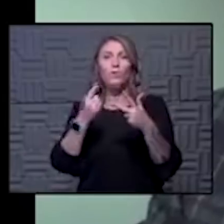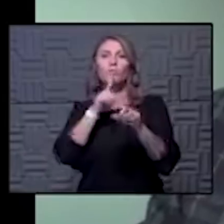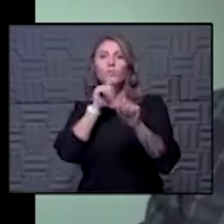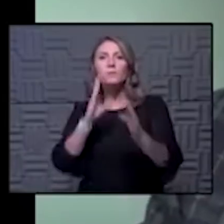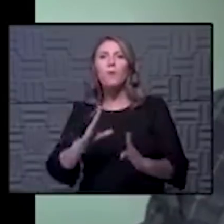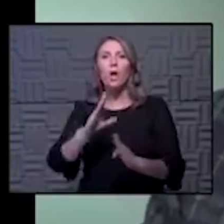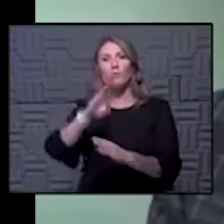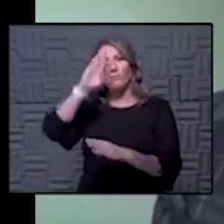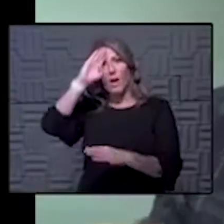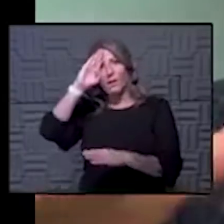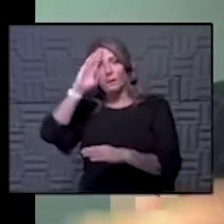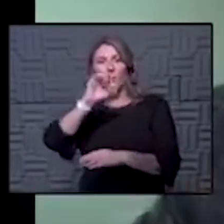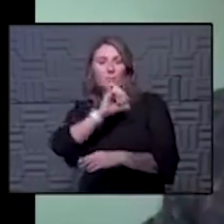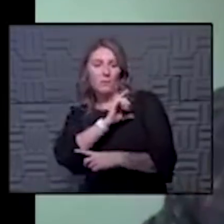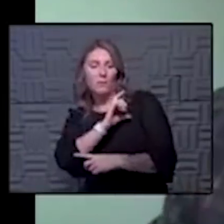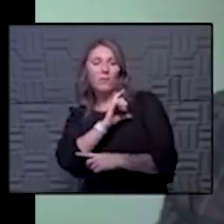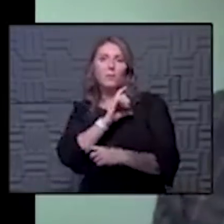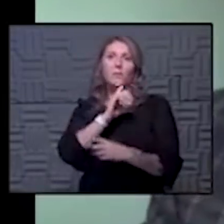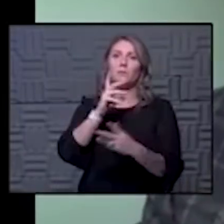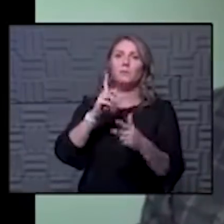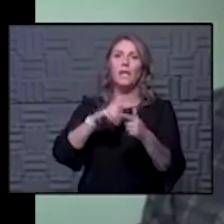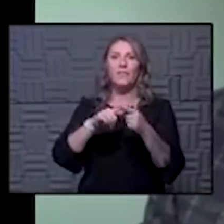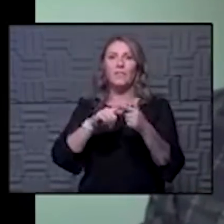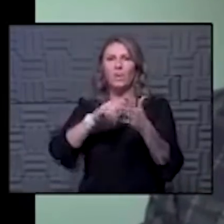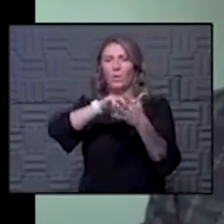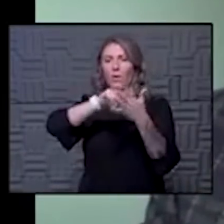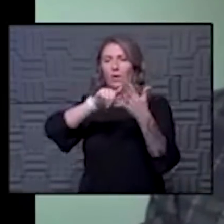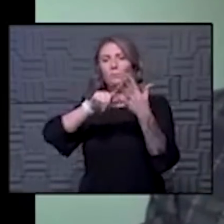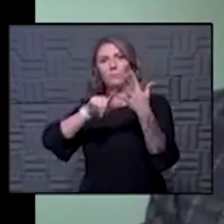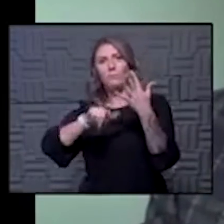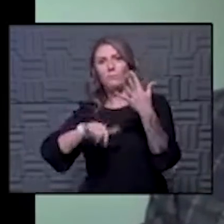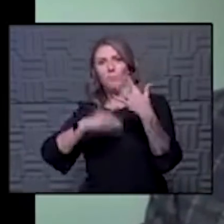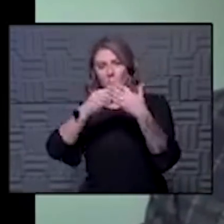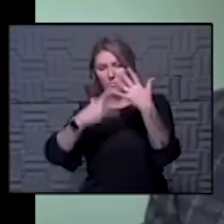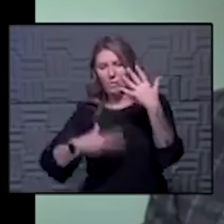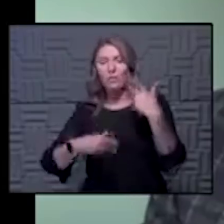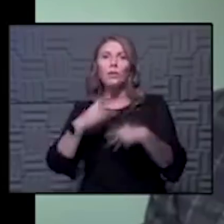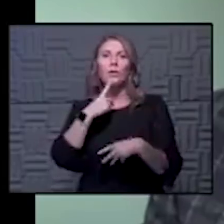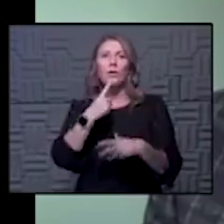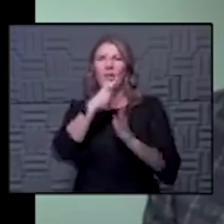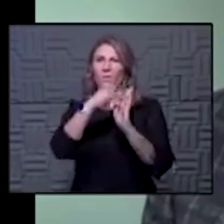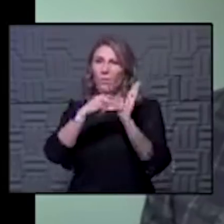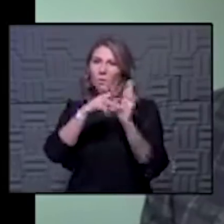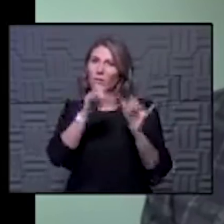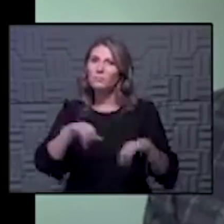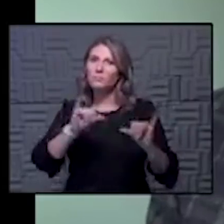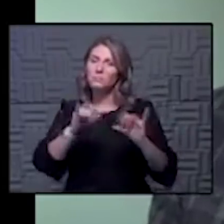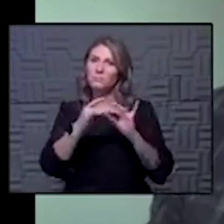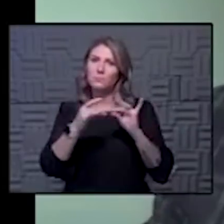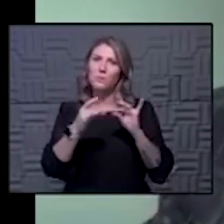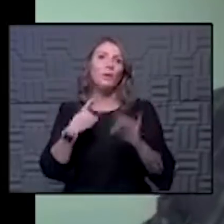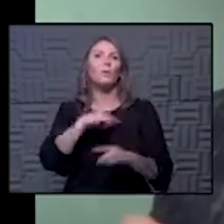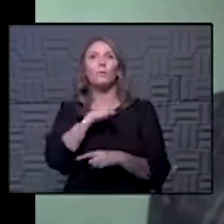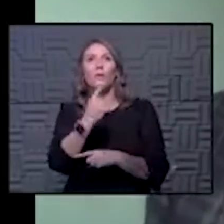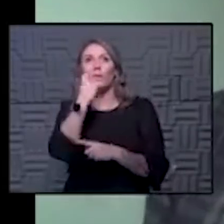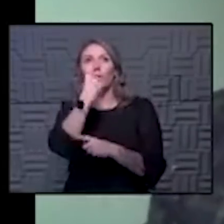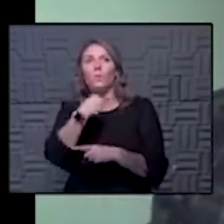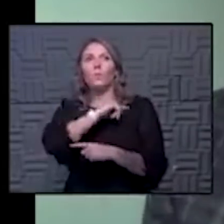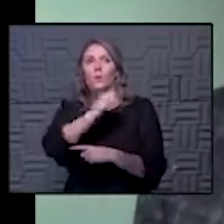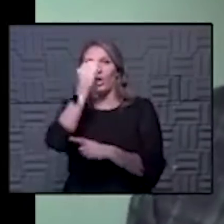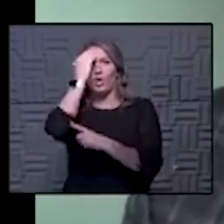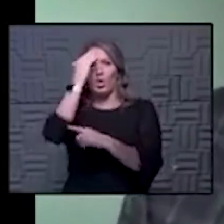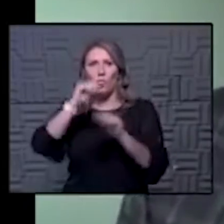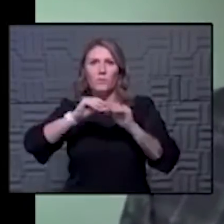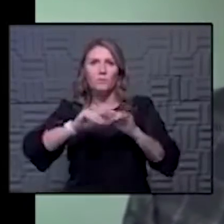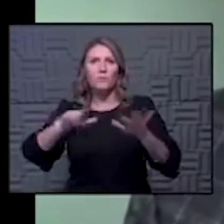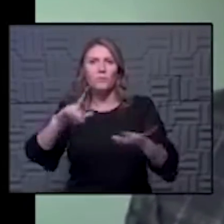others, and then it begins to move on down. And I think that's what I've read is a consistent message. And we think that we know we're a distribution hub